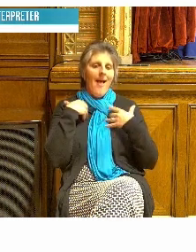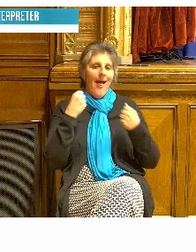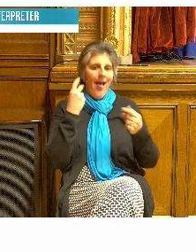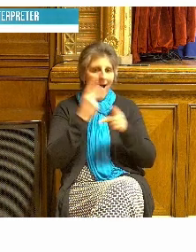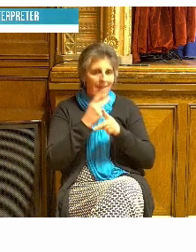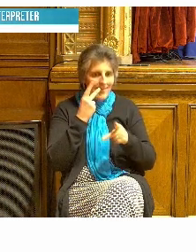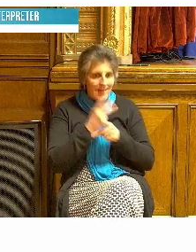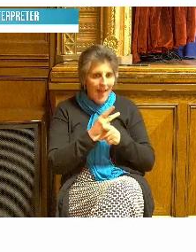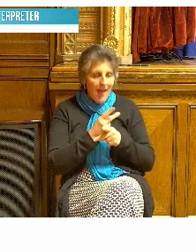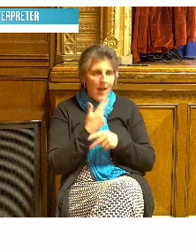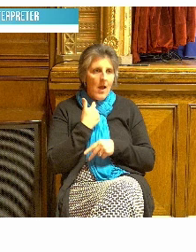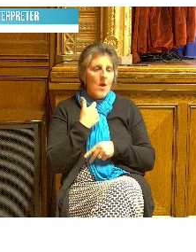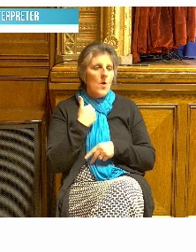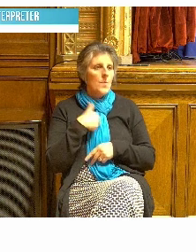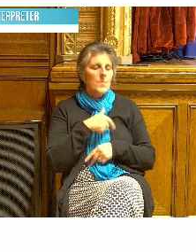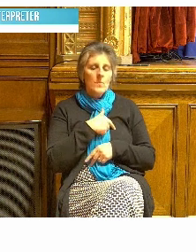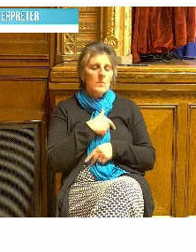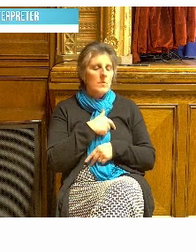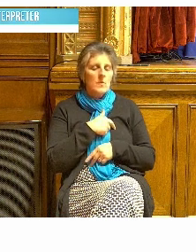care.